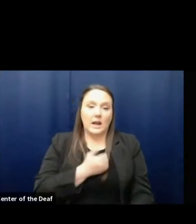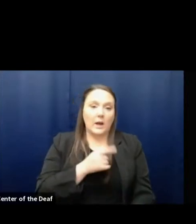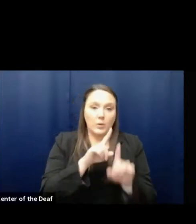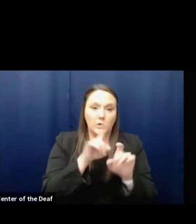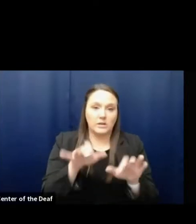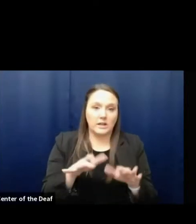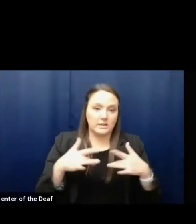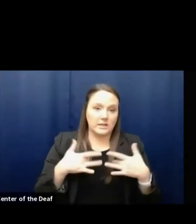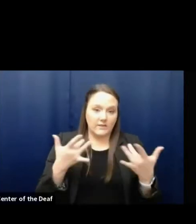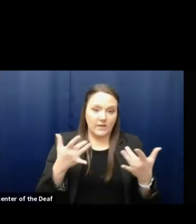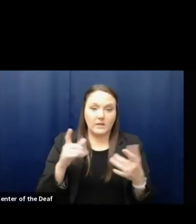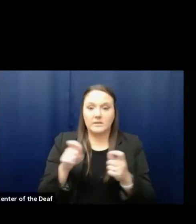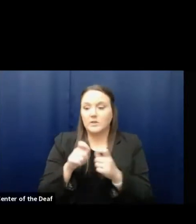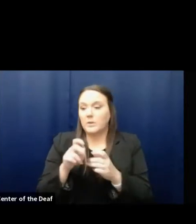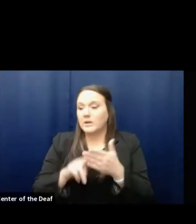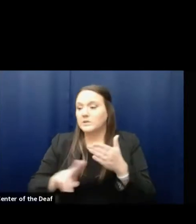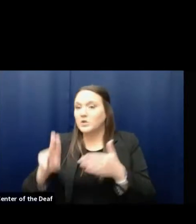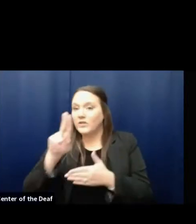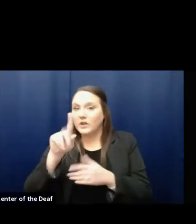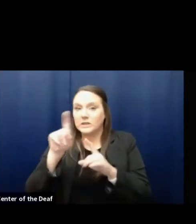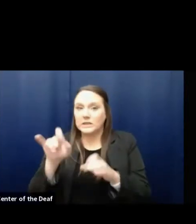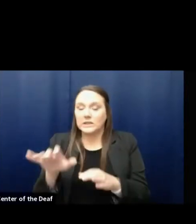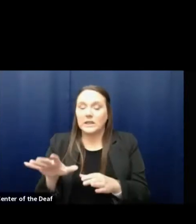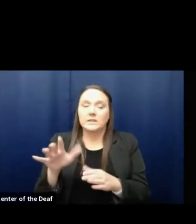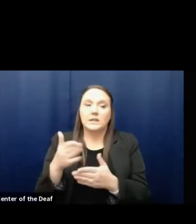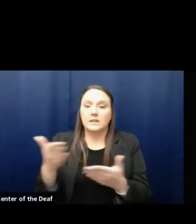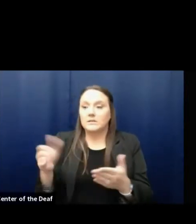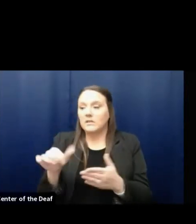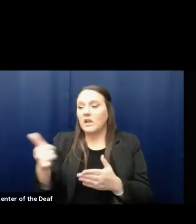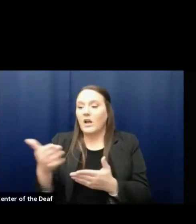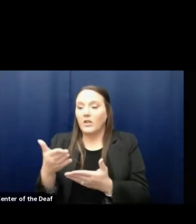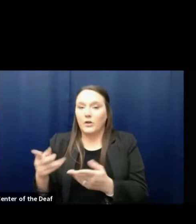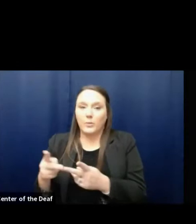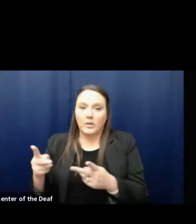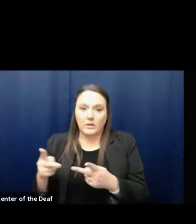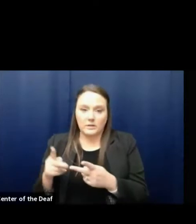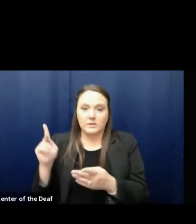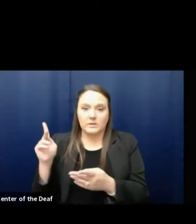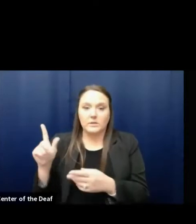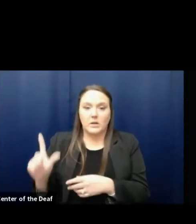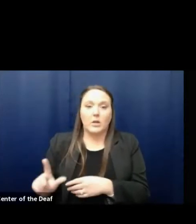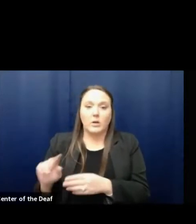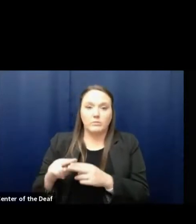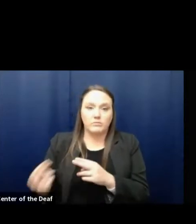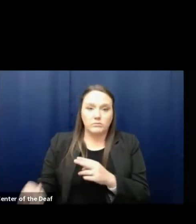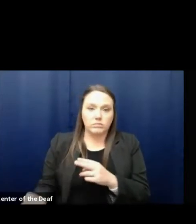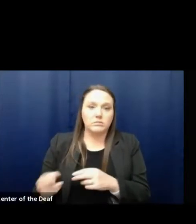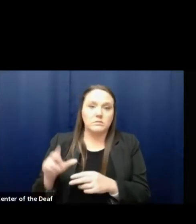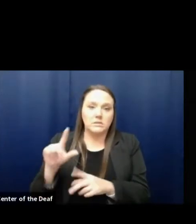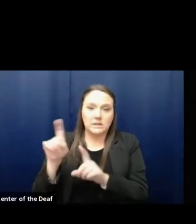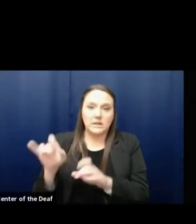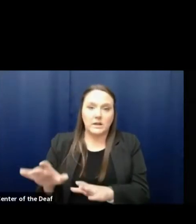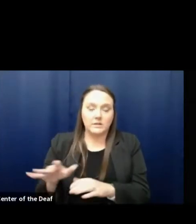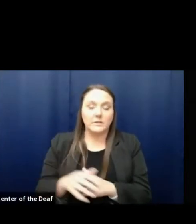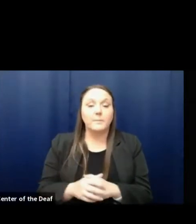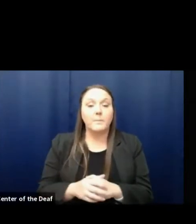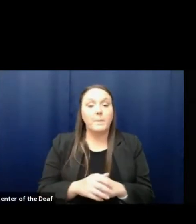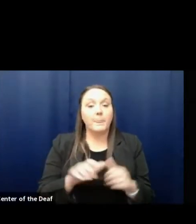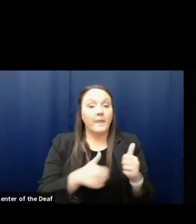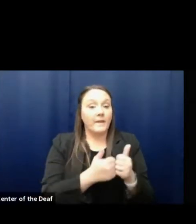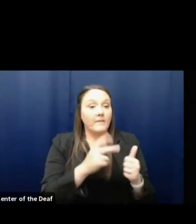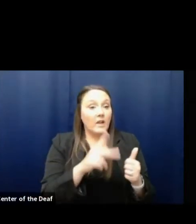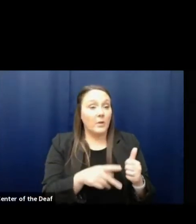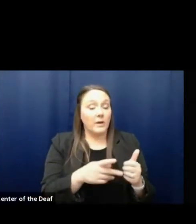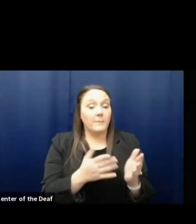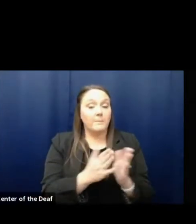specifically university testing and all of those things associated with that. We've definitely seen a downward trend. To follow up, Grace asked, are there